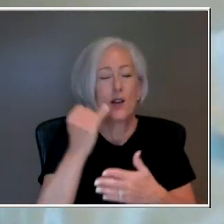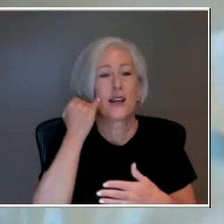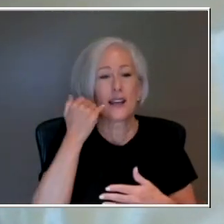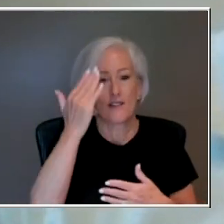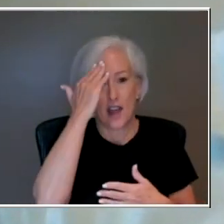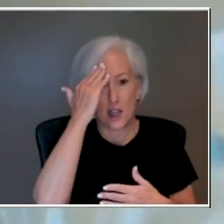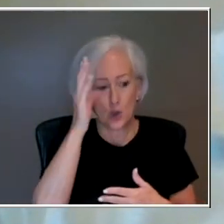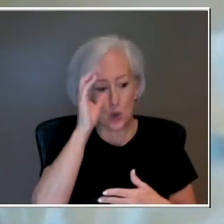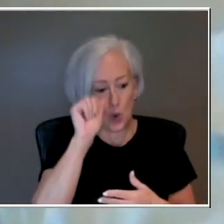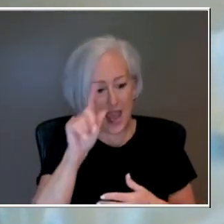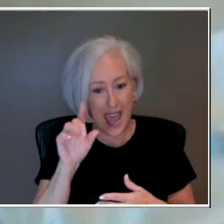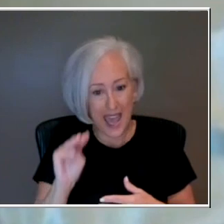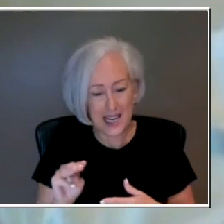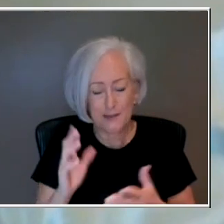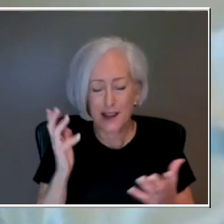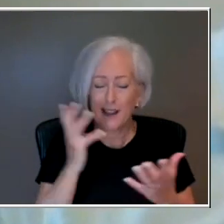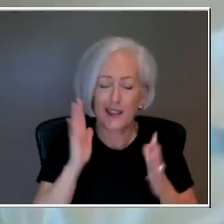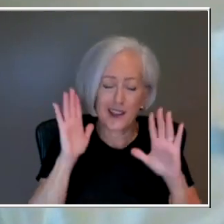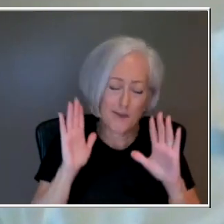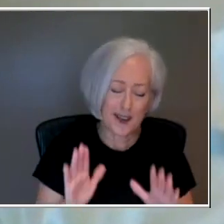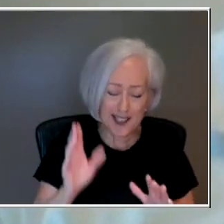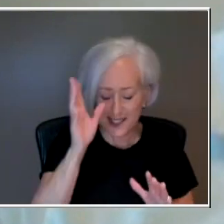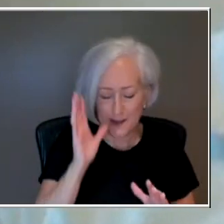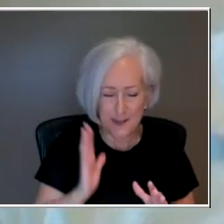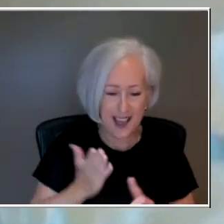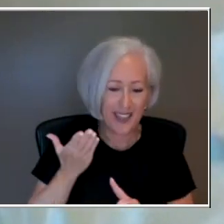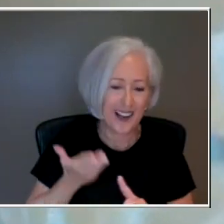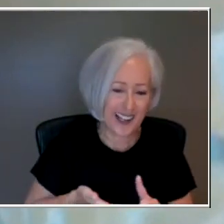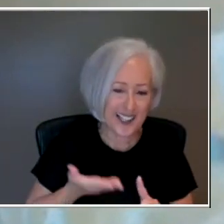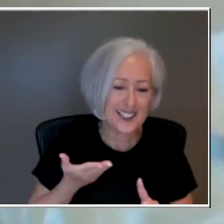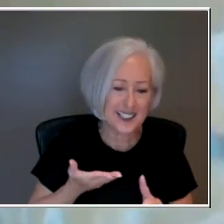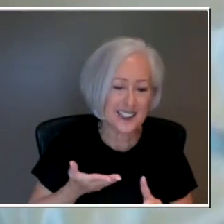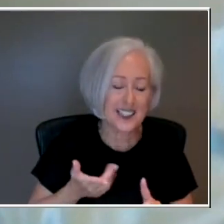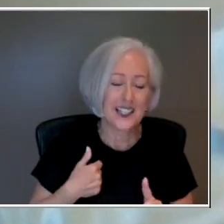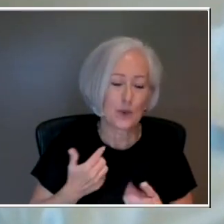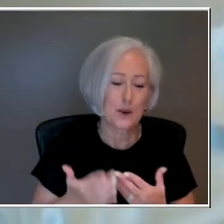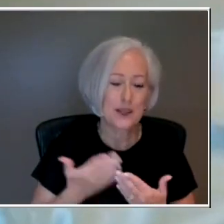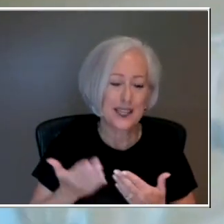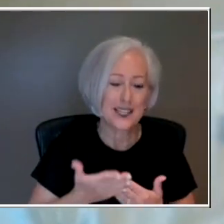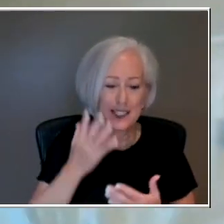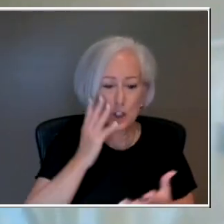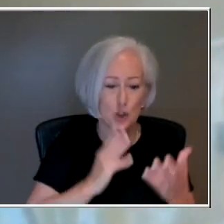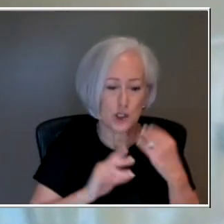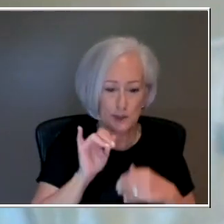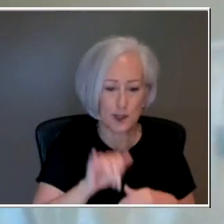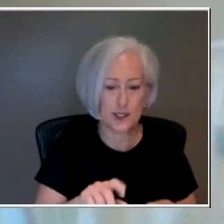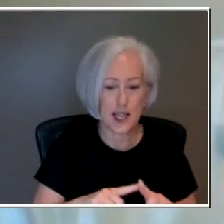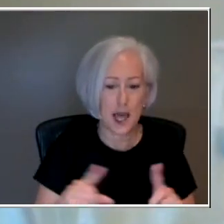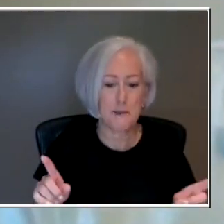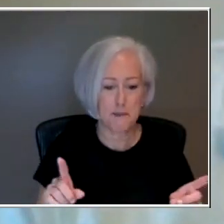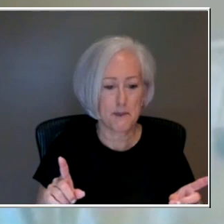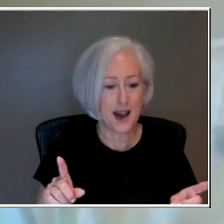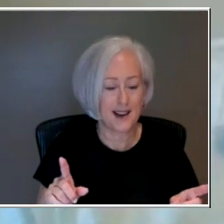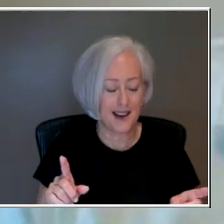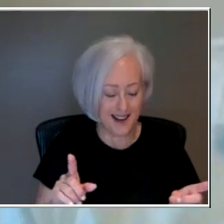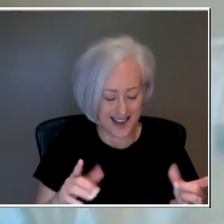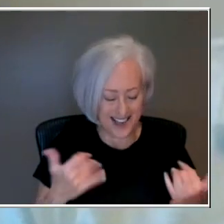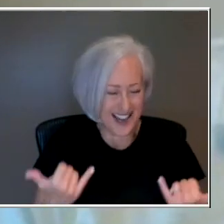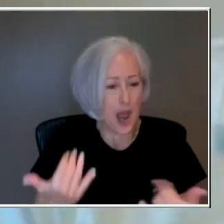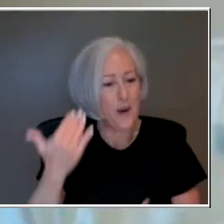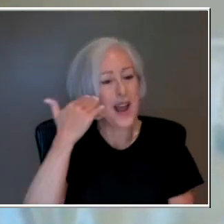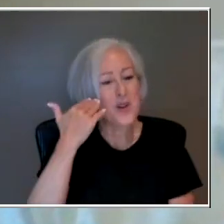the wonderful young man he is, it would have been easier to go through. But I've got to find out now,